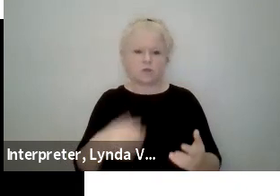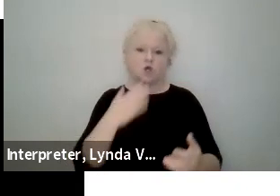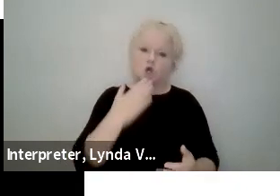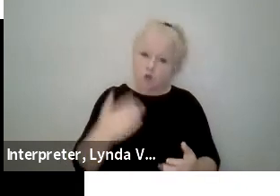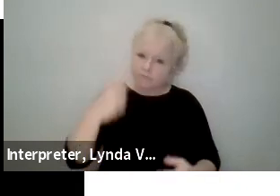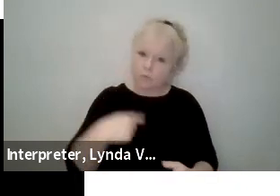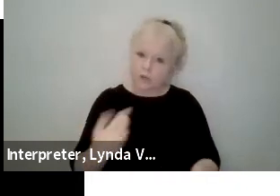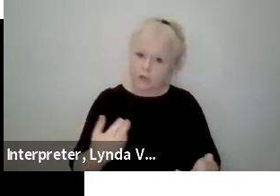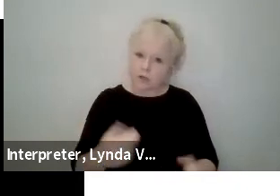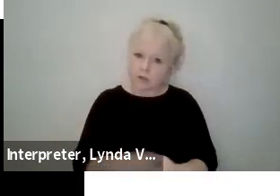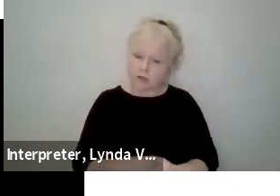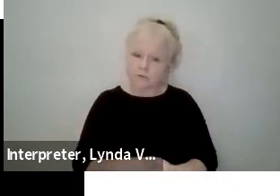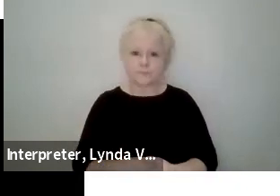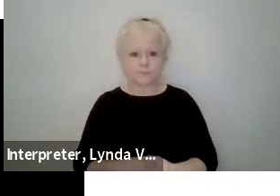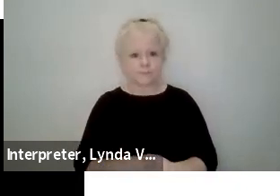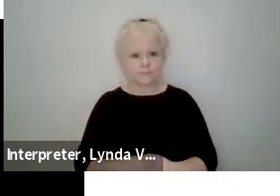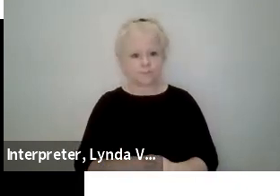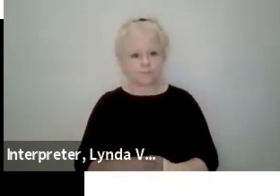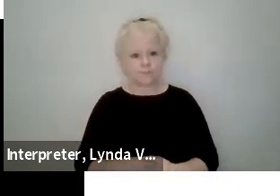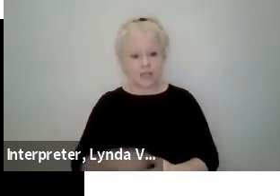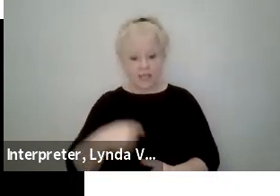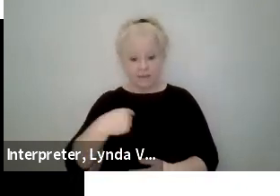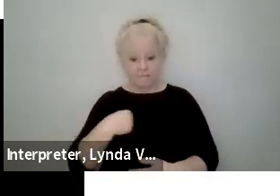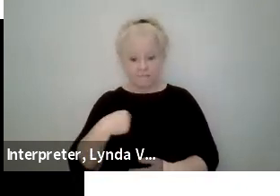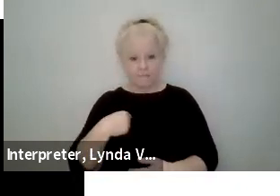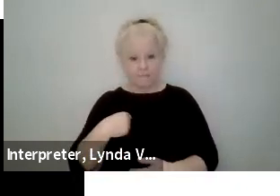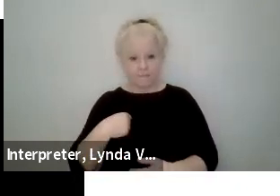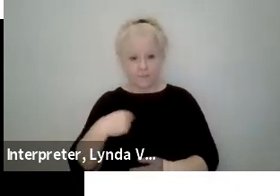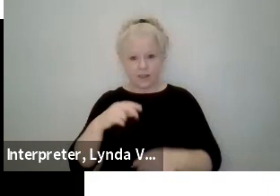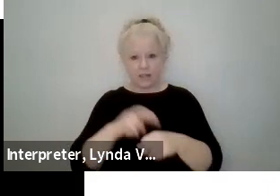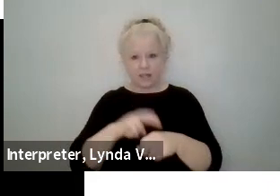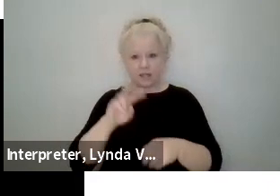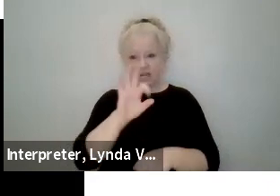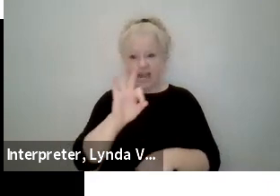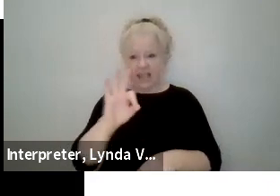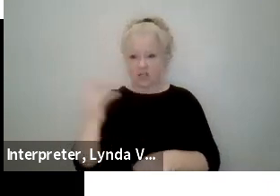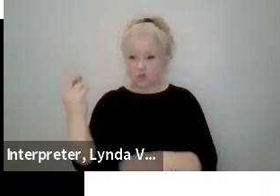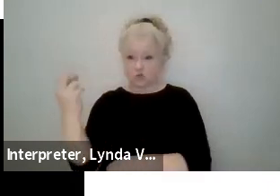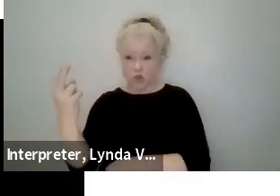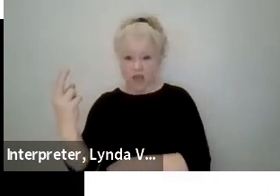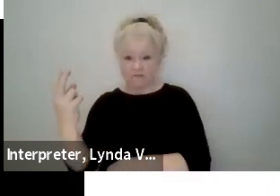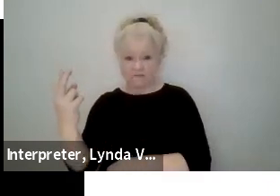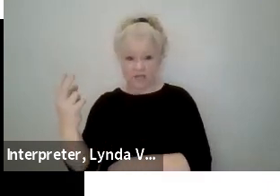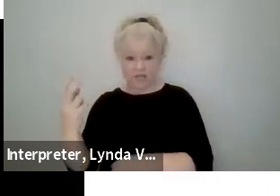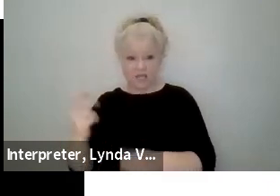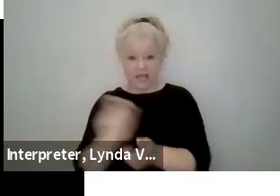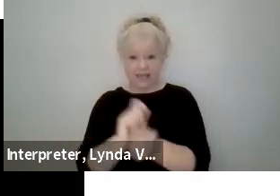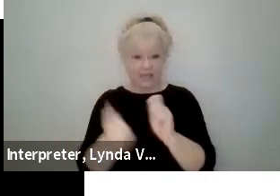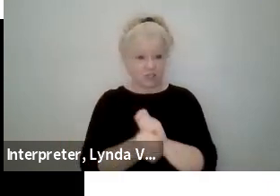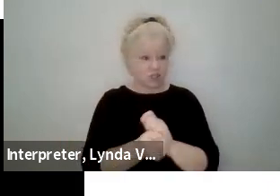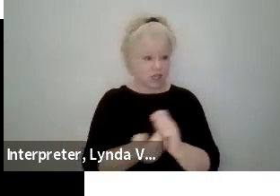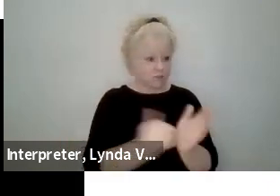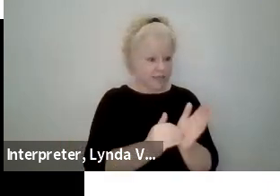because regardless of me, if I was to work a 9 to 12 schedule and he'll switch my